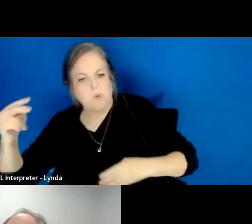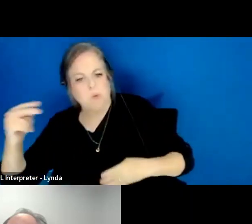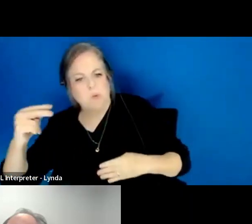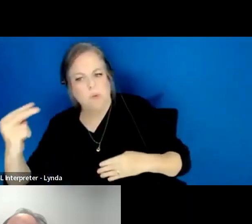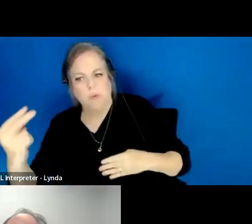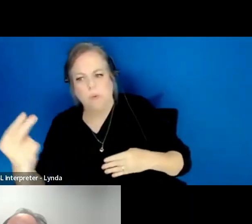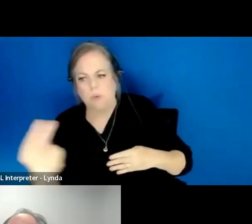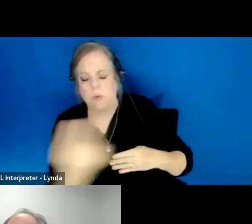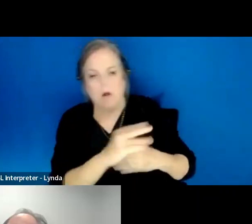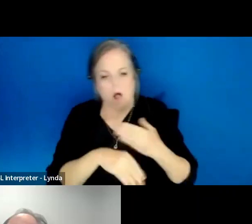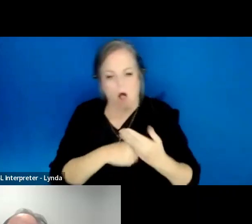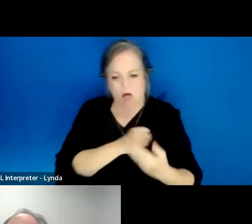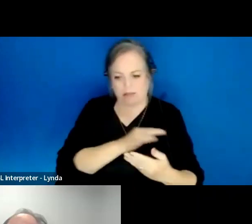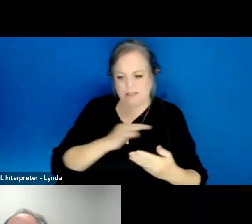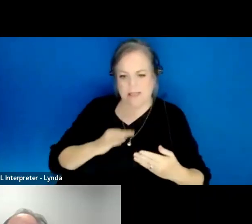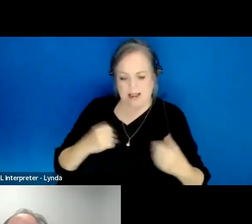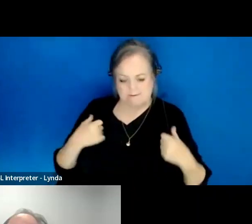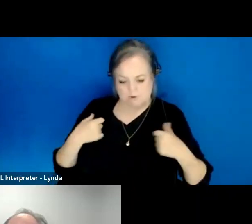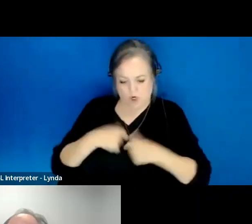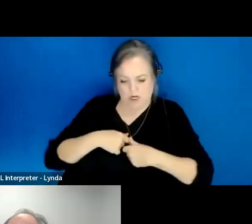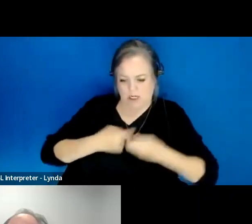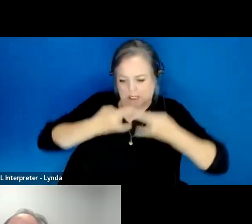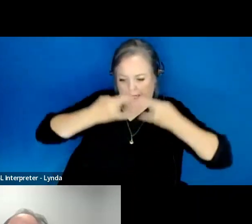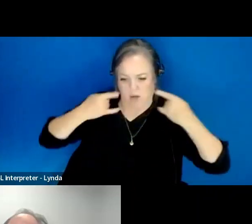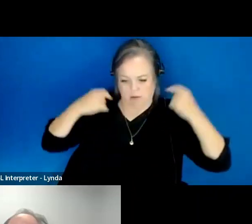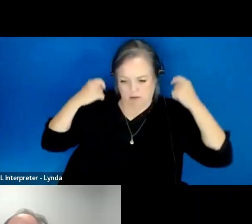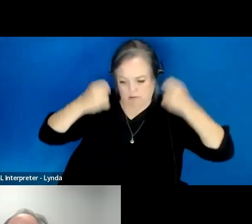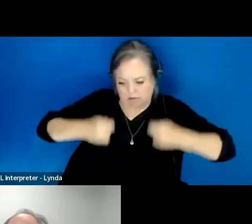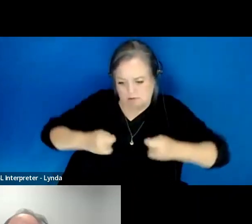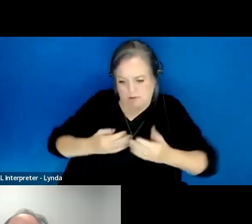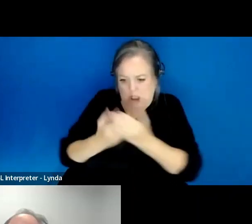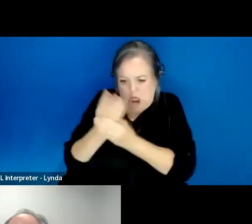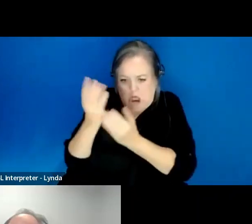of us staff were wearing gowns and masks and